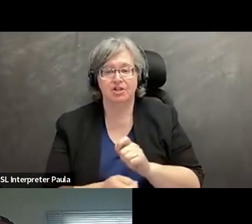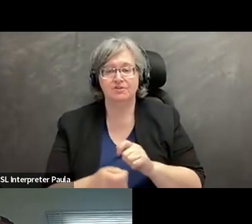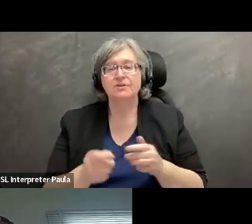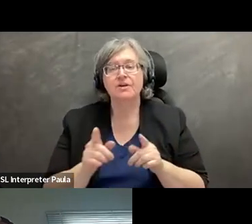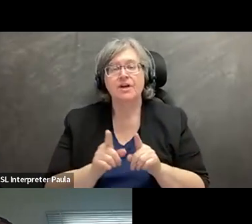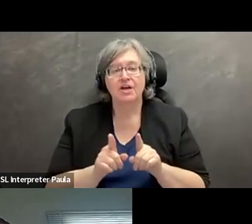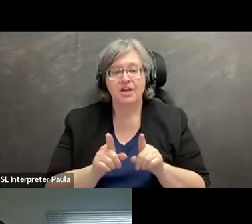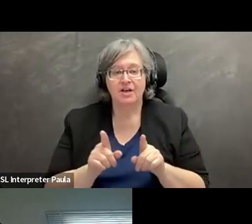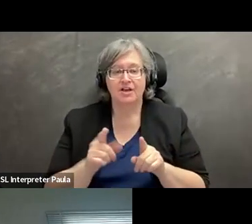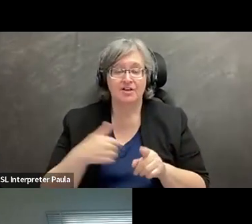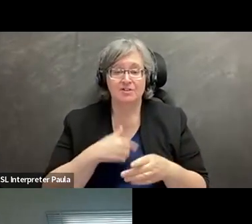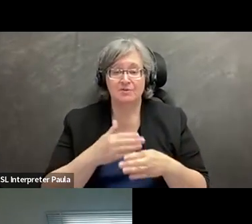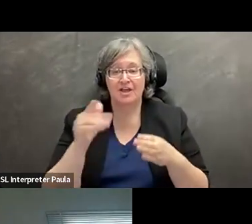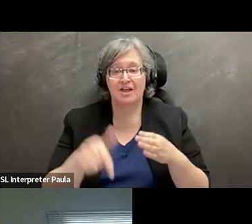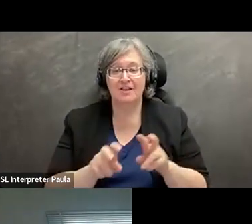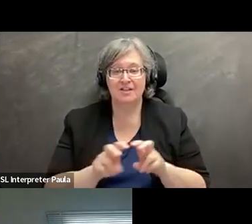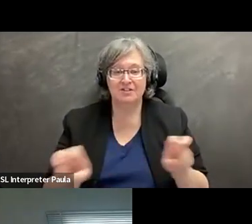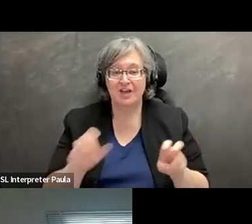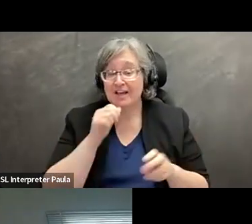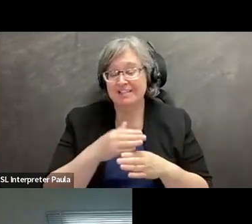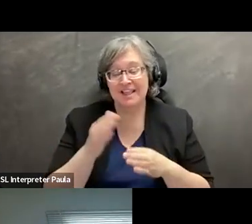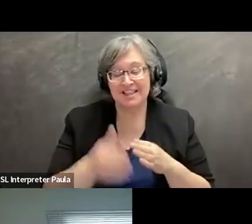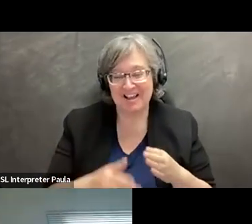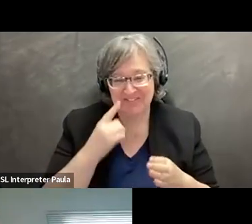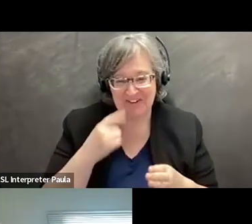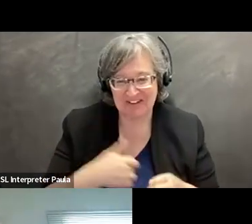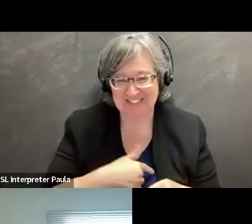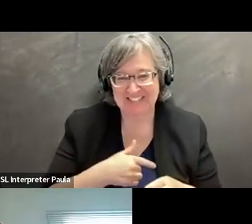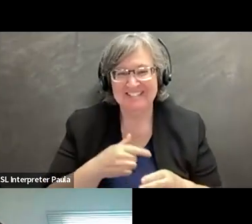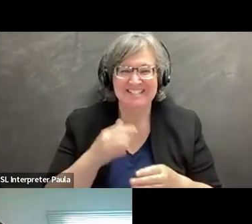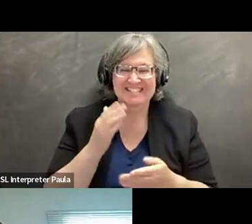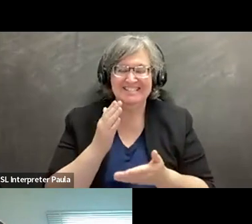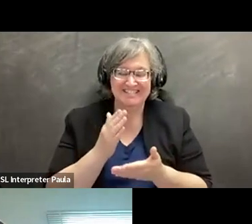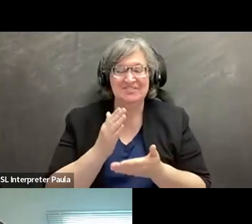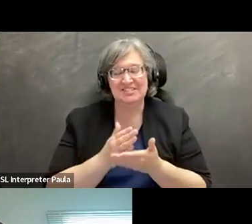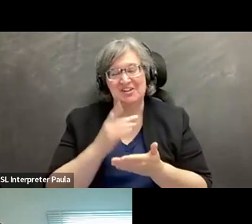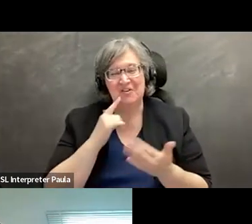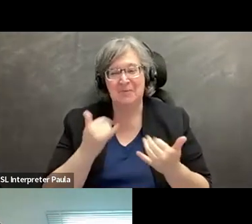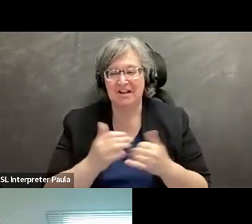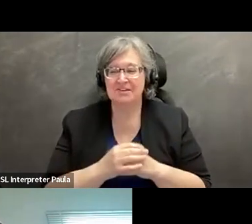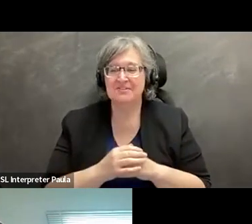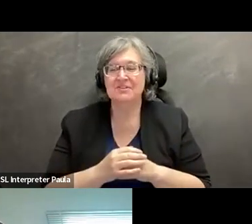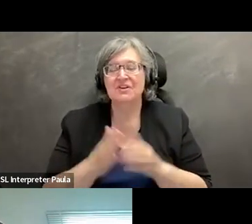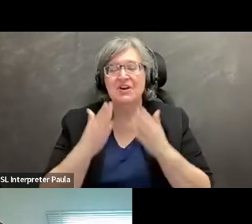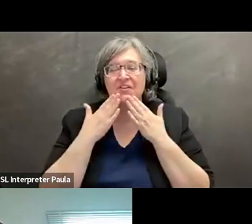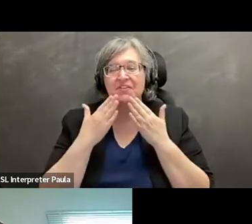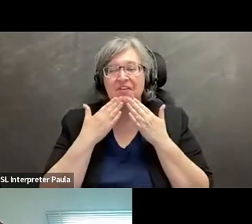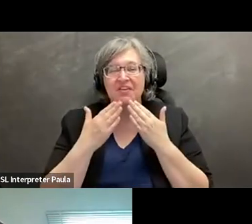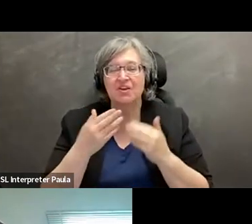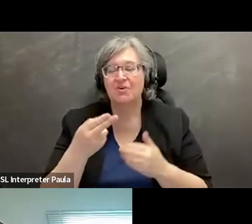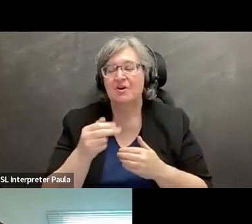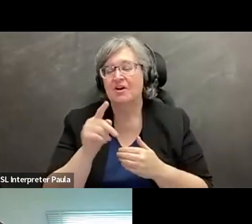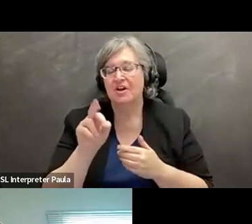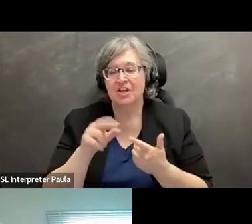we bring this to an end, it's not the end for us, but it's the end for this moment. Thank you, Haja. Thank